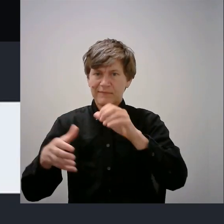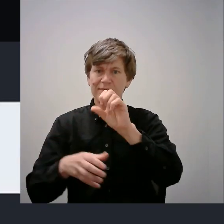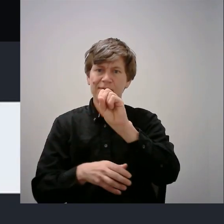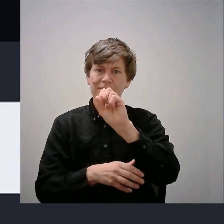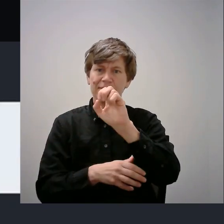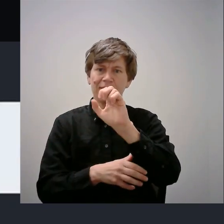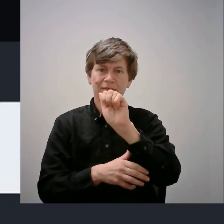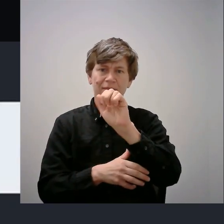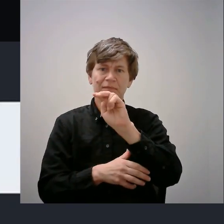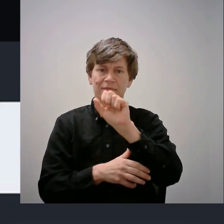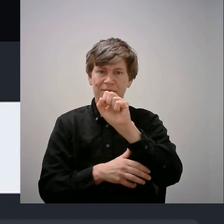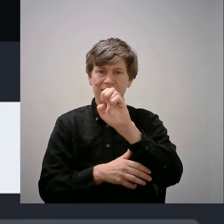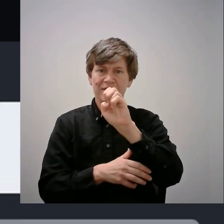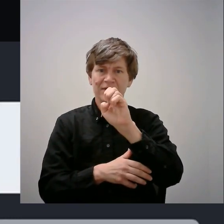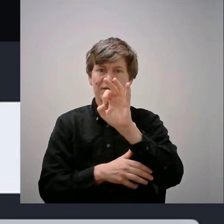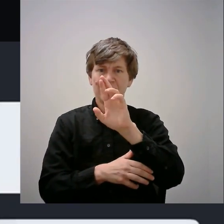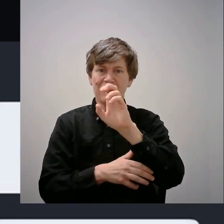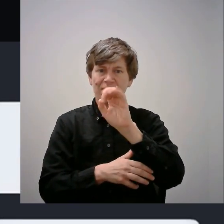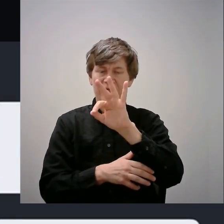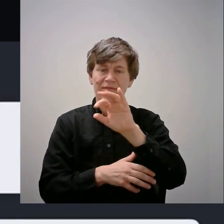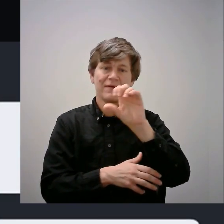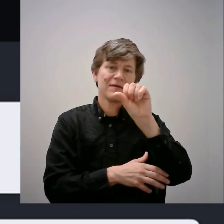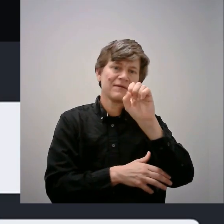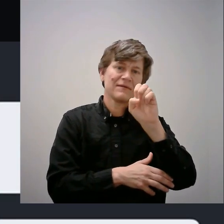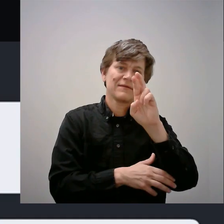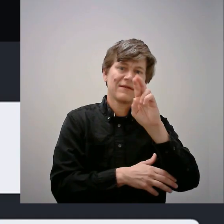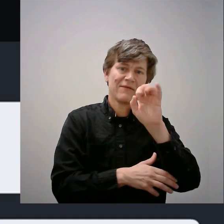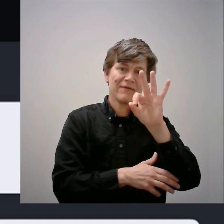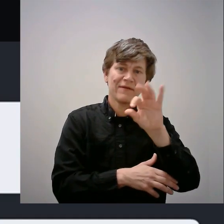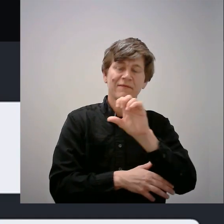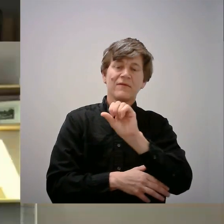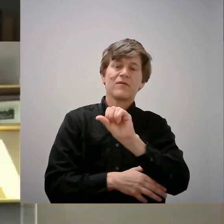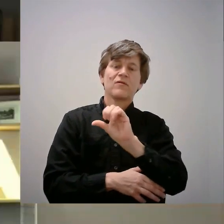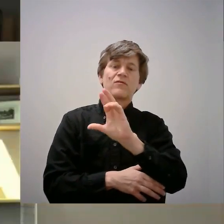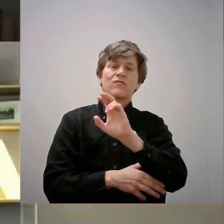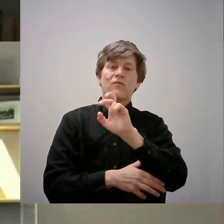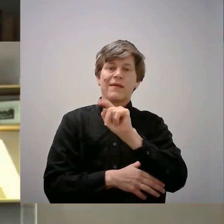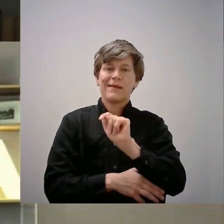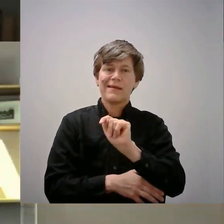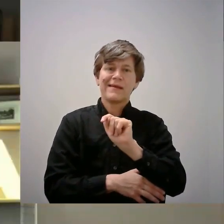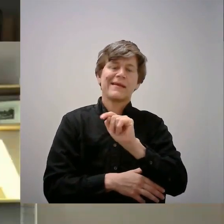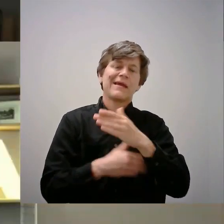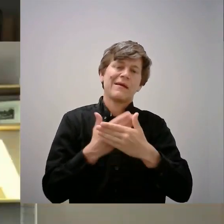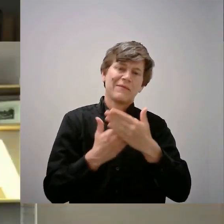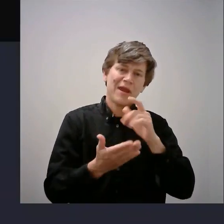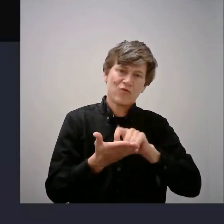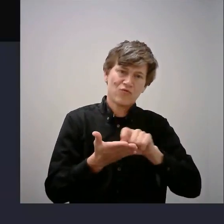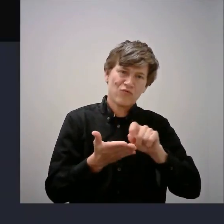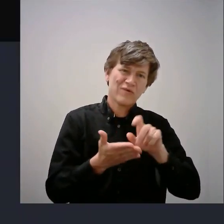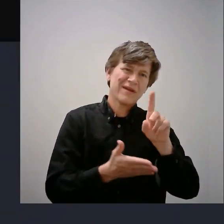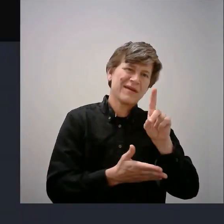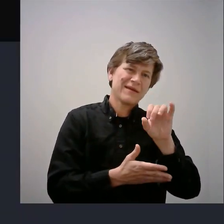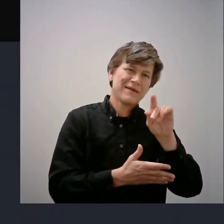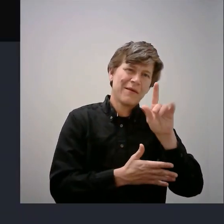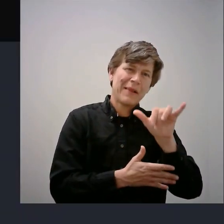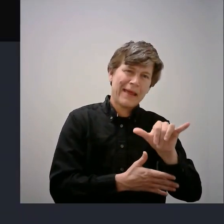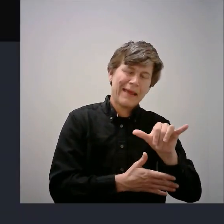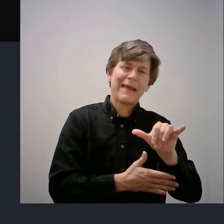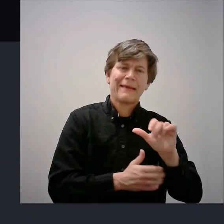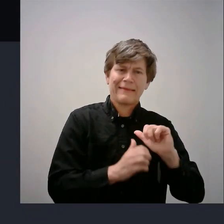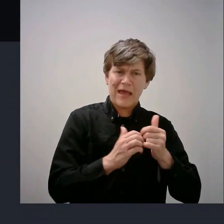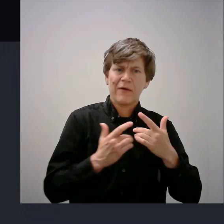script, handwritten, and display, which is, put everything else in there. Starting with